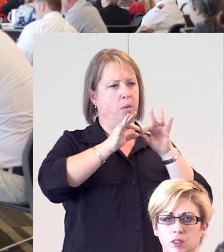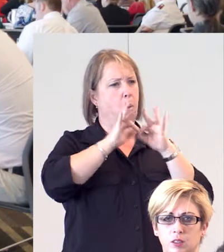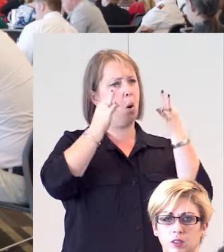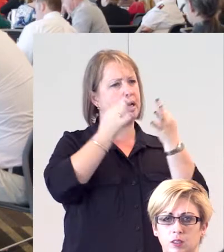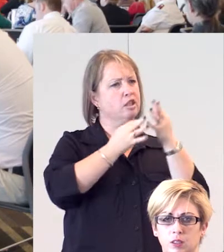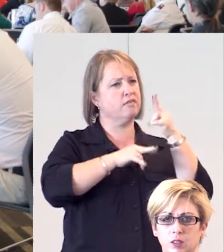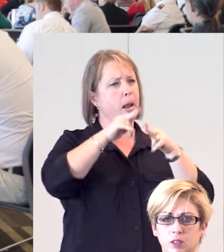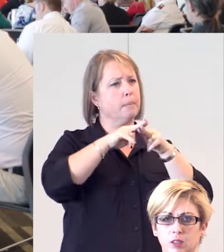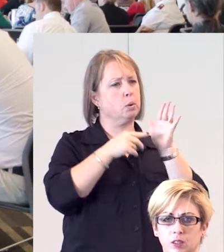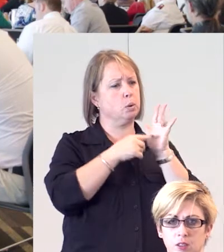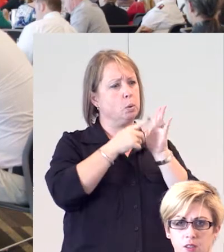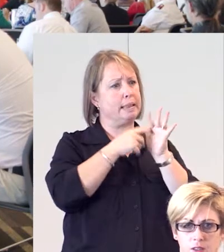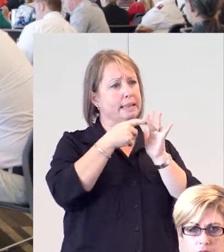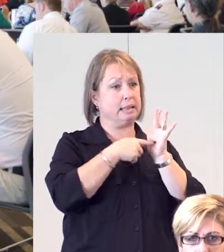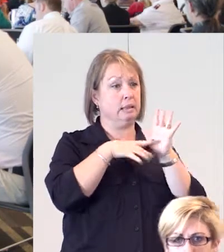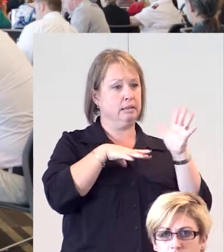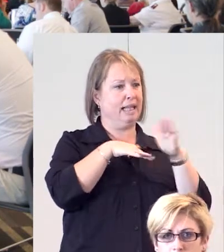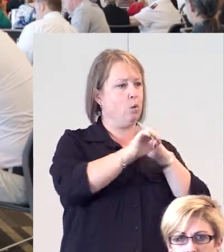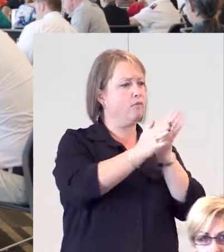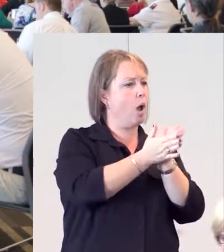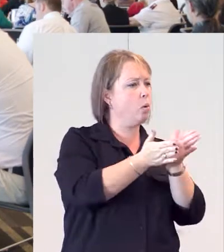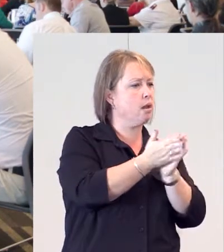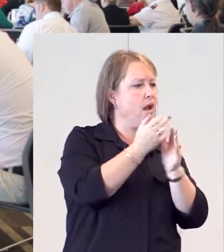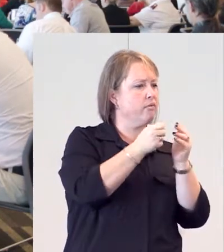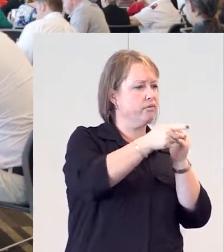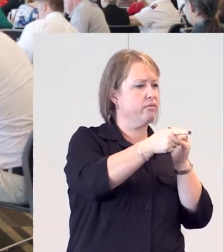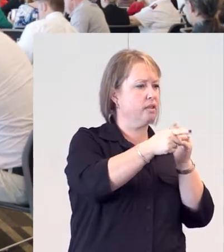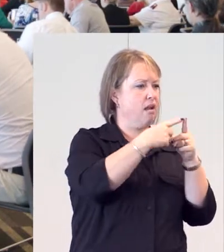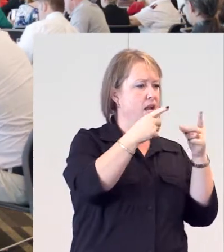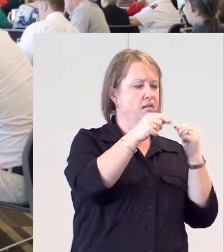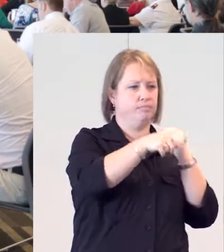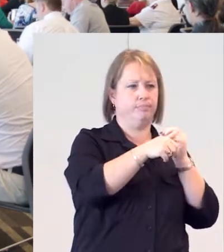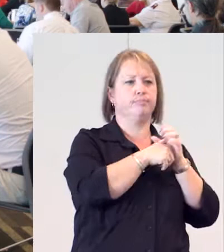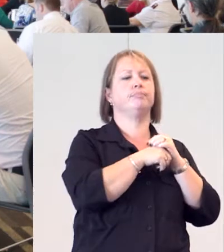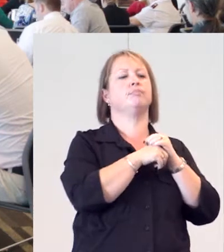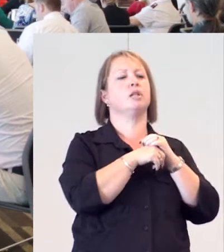organisational development toolkit, they're in your folders, the little cards there. And